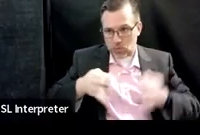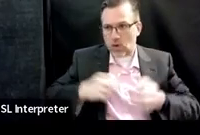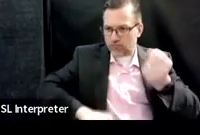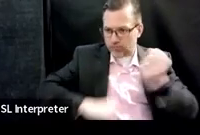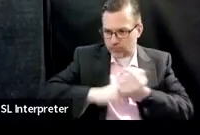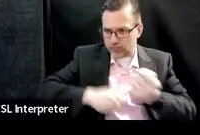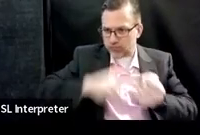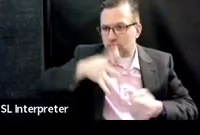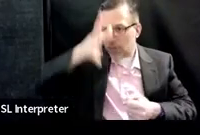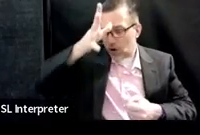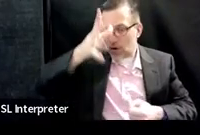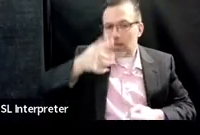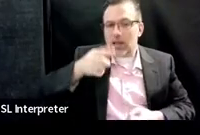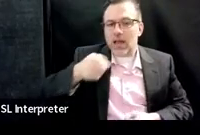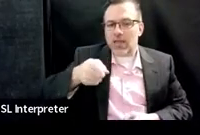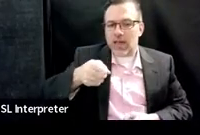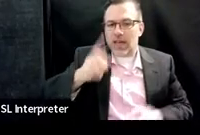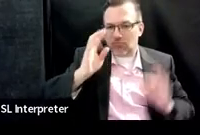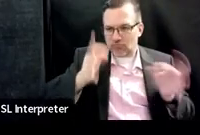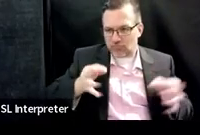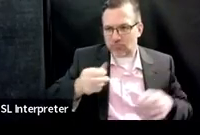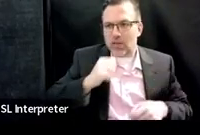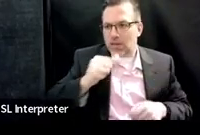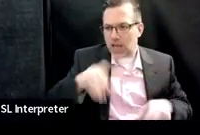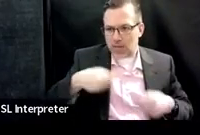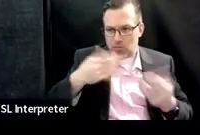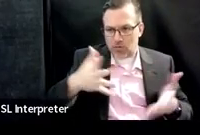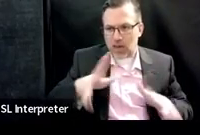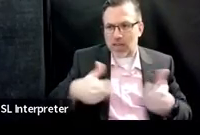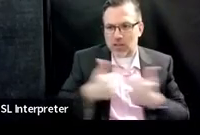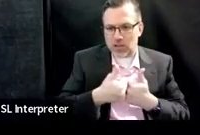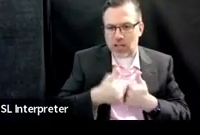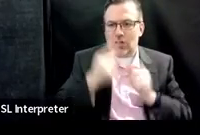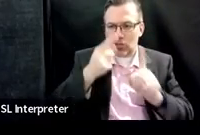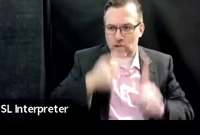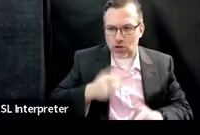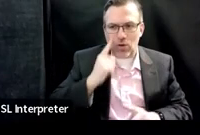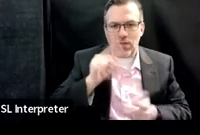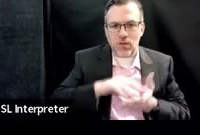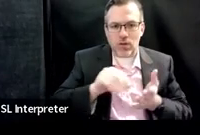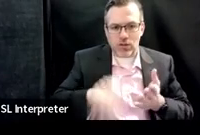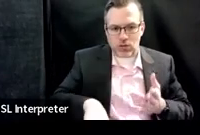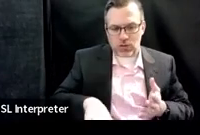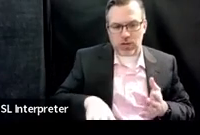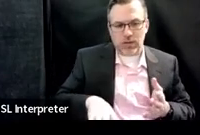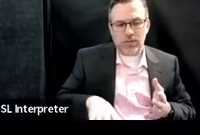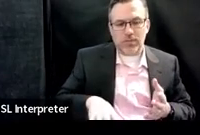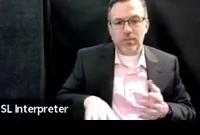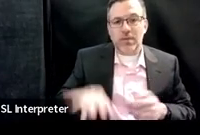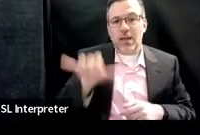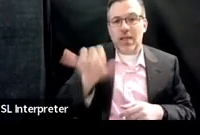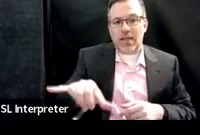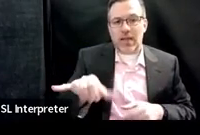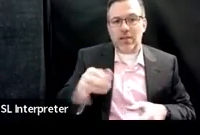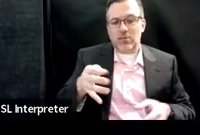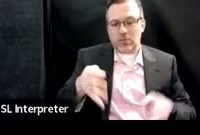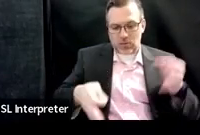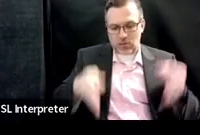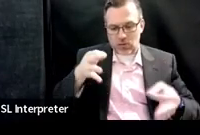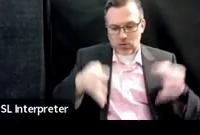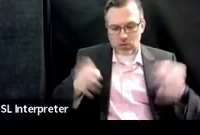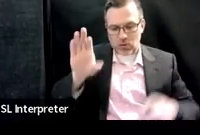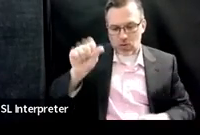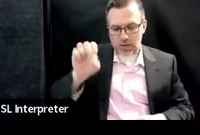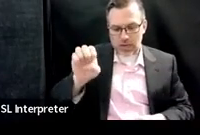not providing challenging goals for the student. And this court case highlighted the fact that the